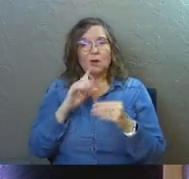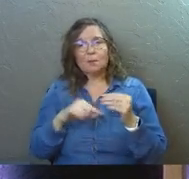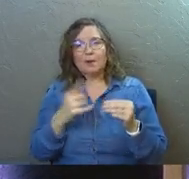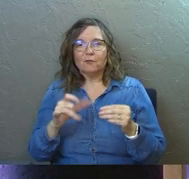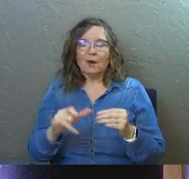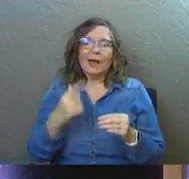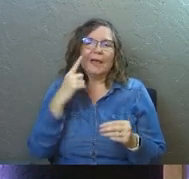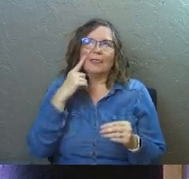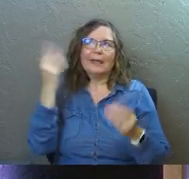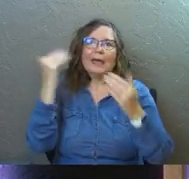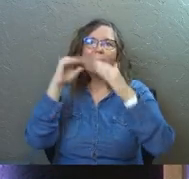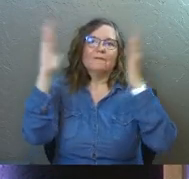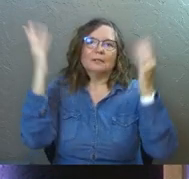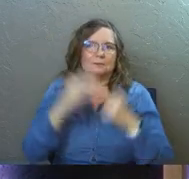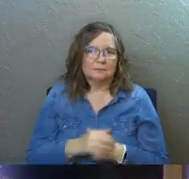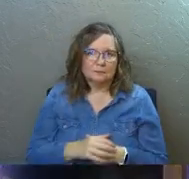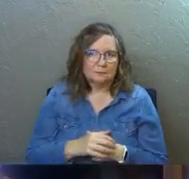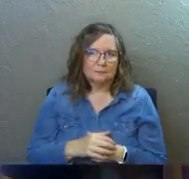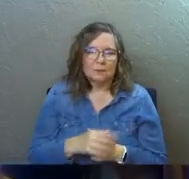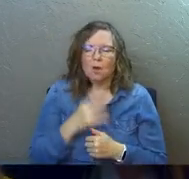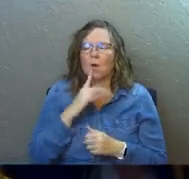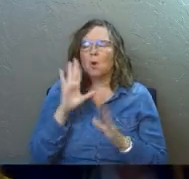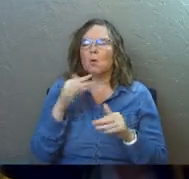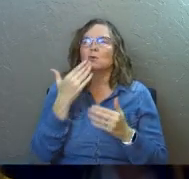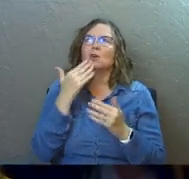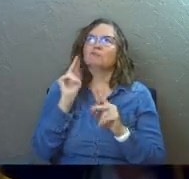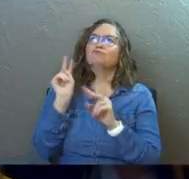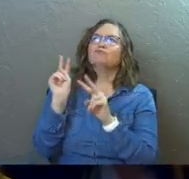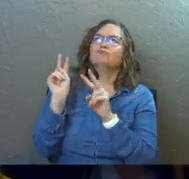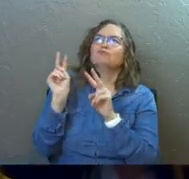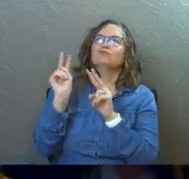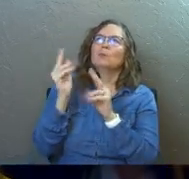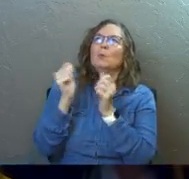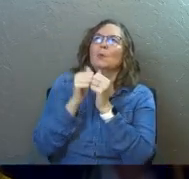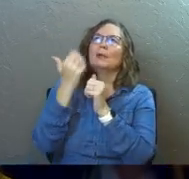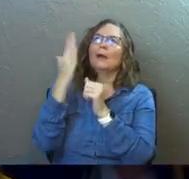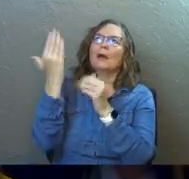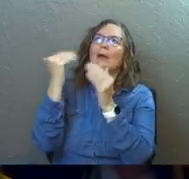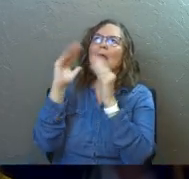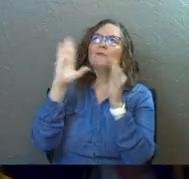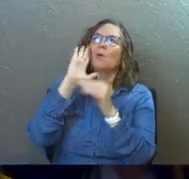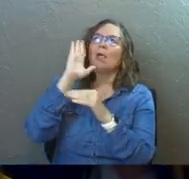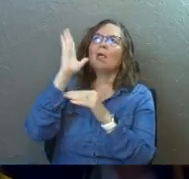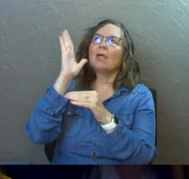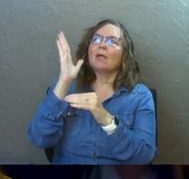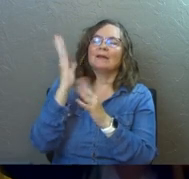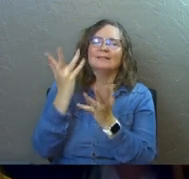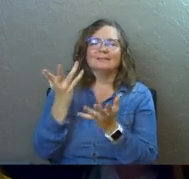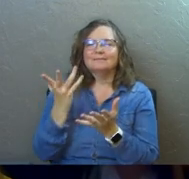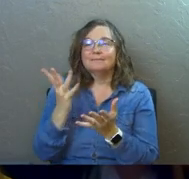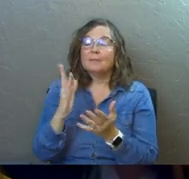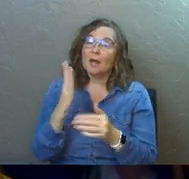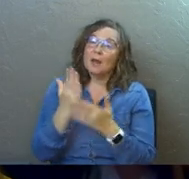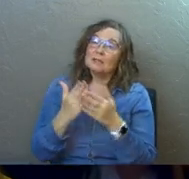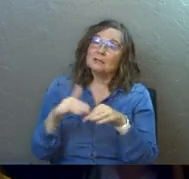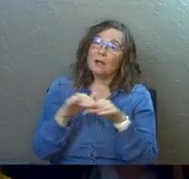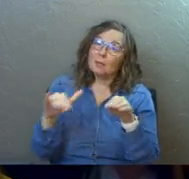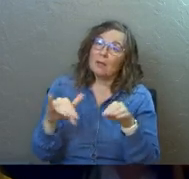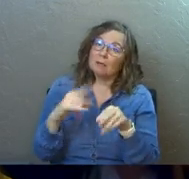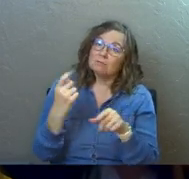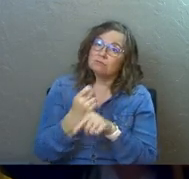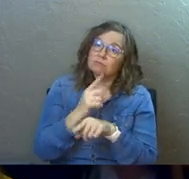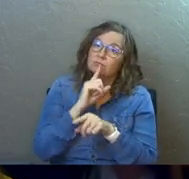about forever. I just think heaven, right? Like he's saying, oh, goody, I get to be with God in heaven. And on some level,